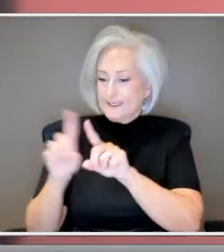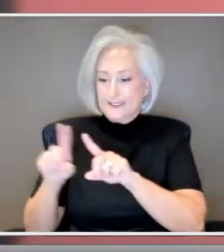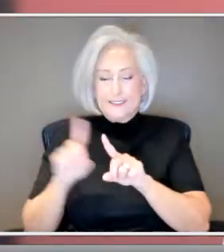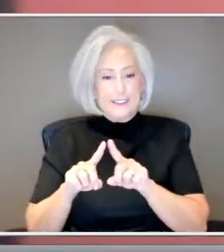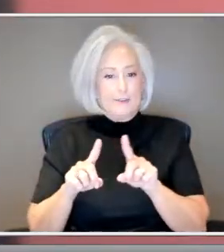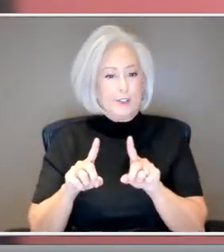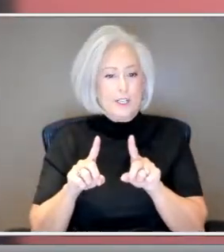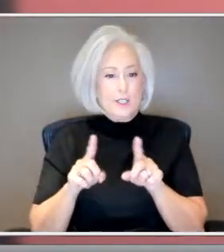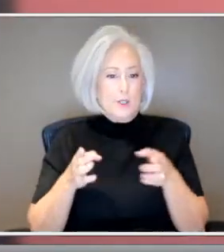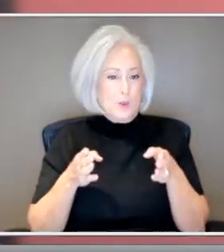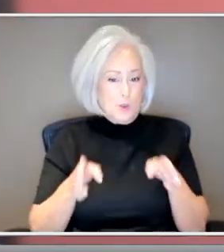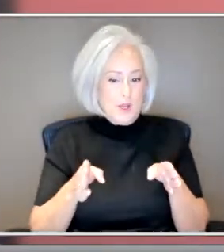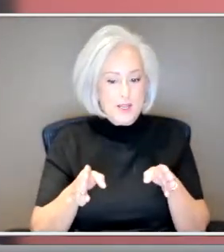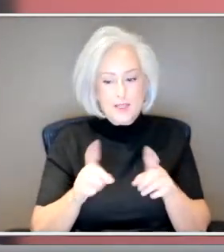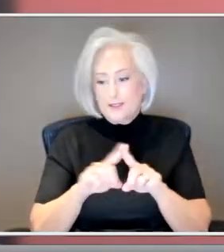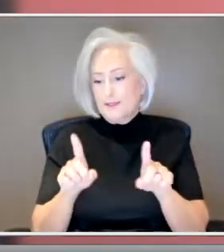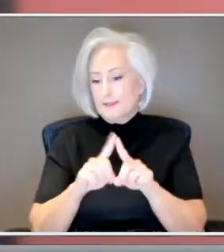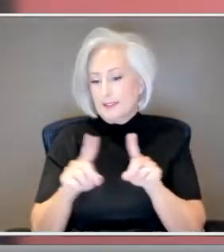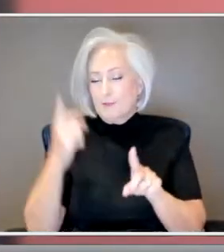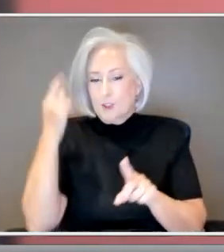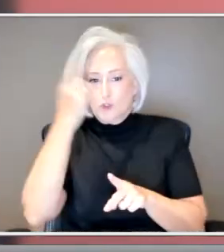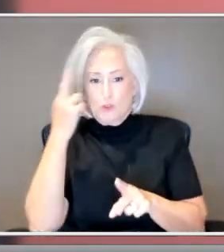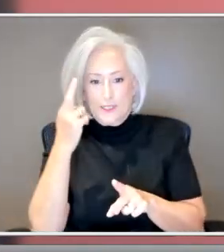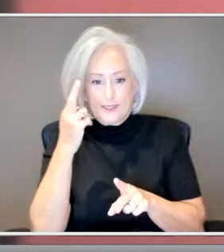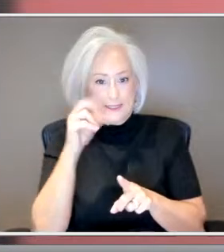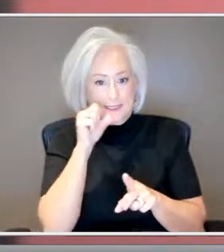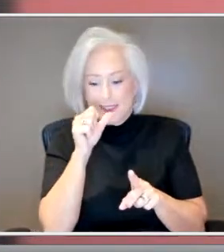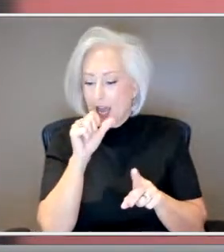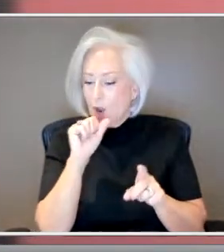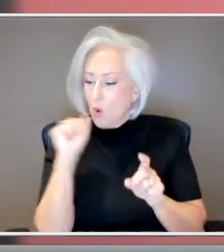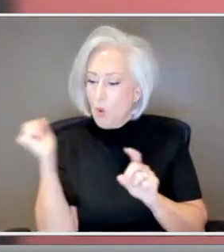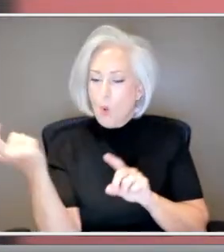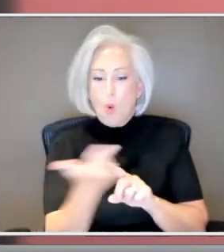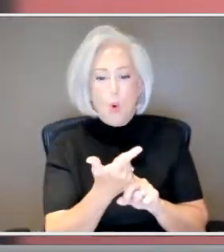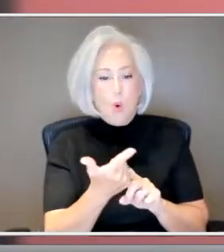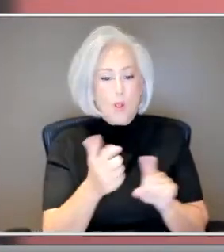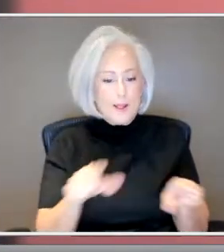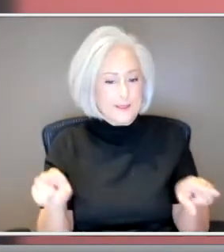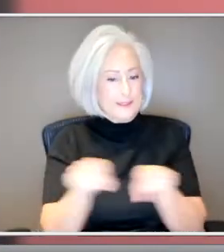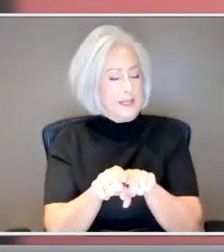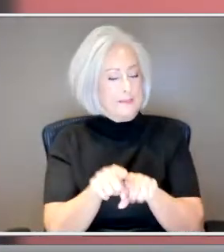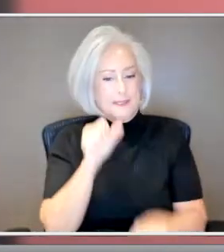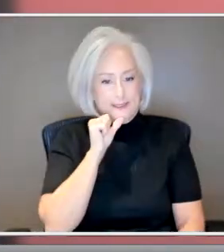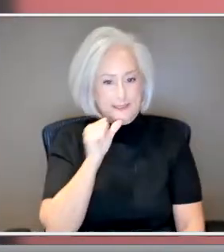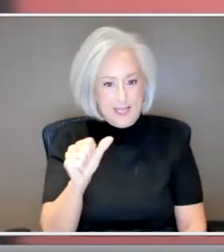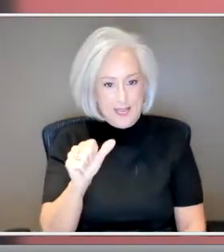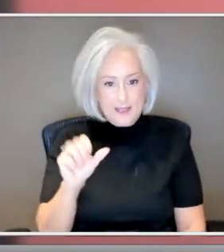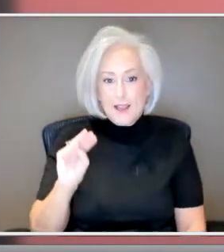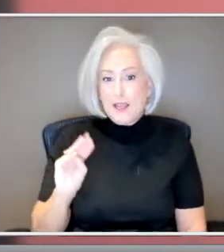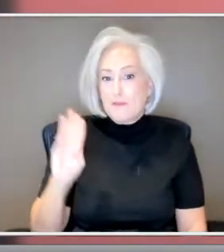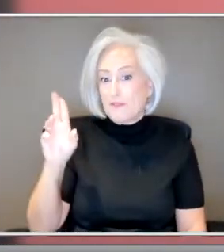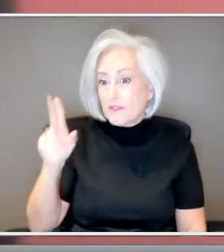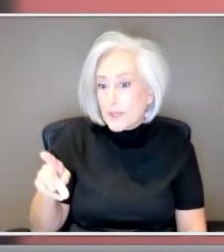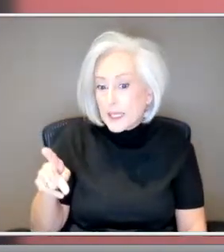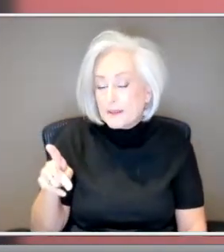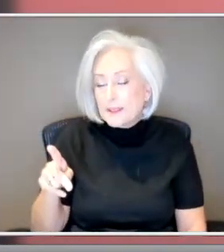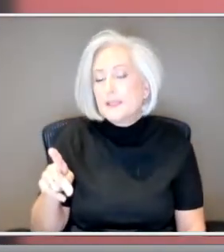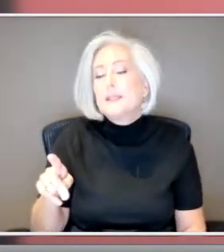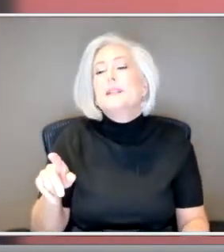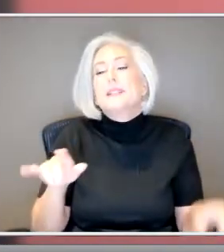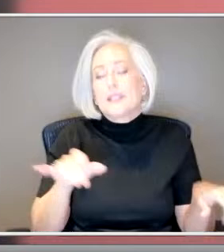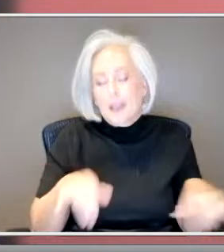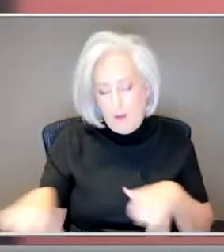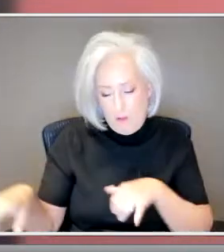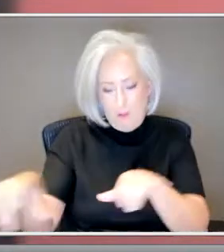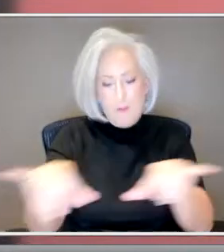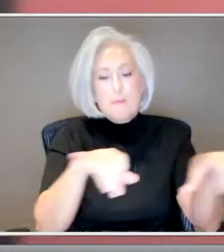same. Mitral valve prolapse is actually quite common, and for the large majority of people, especially